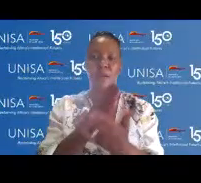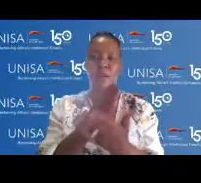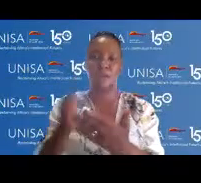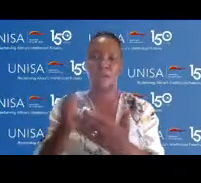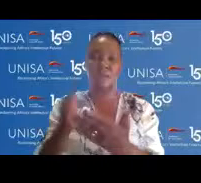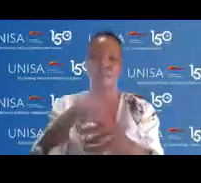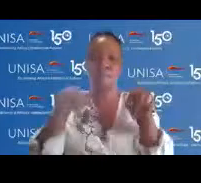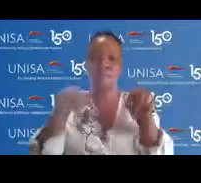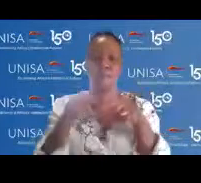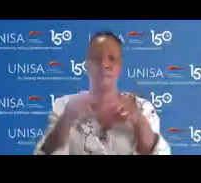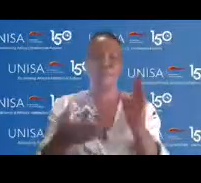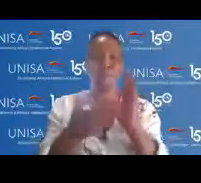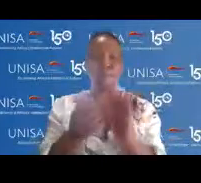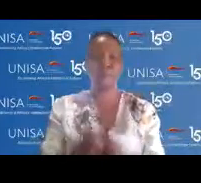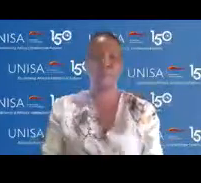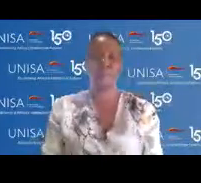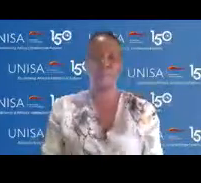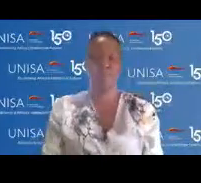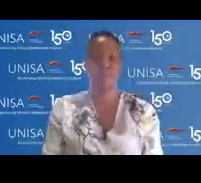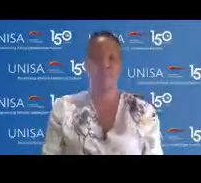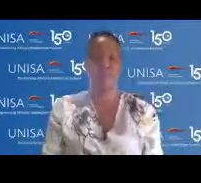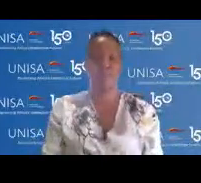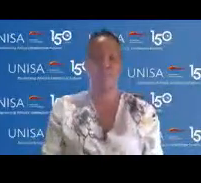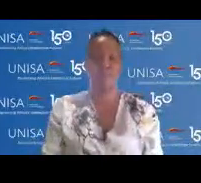know when you can see it.